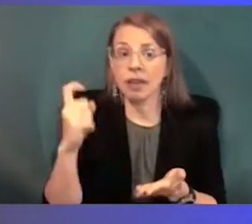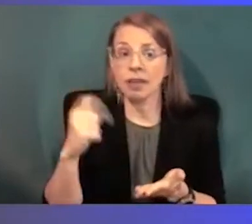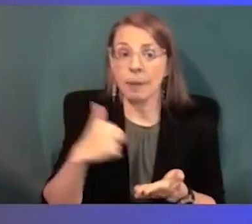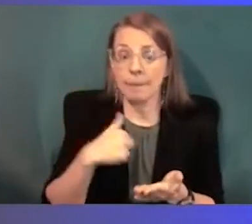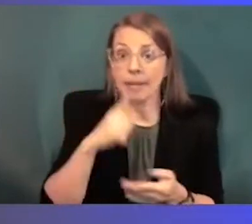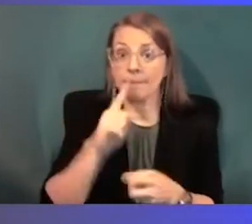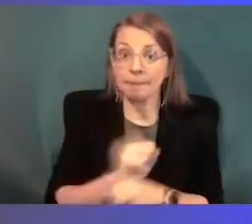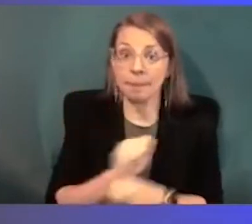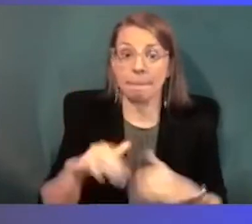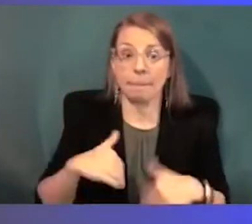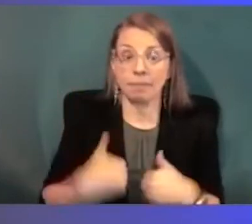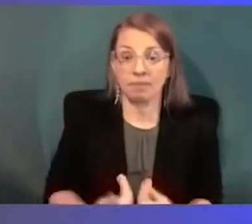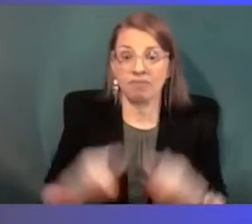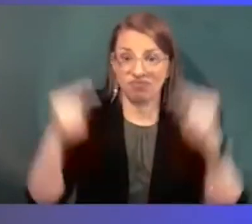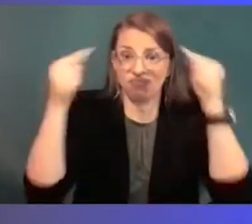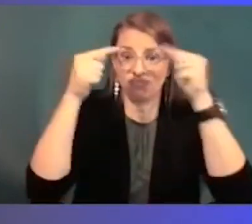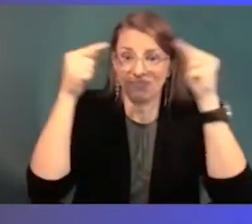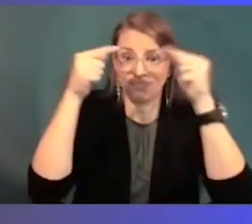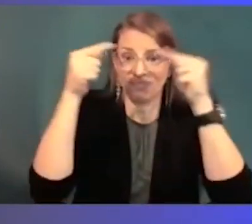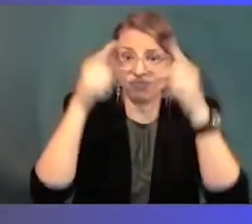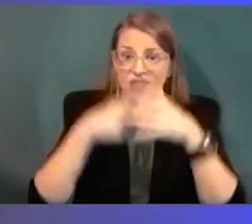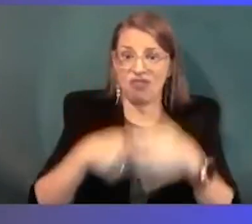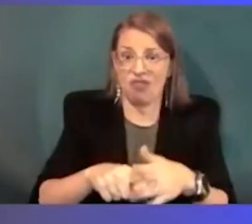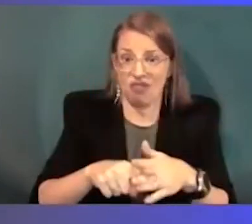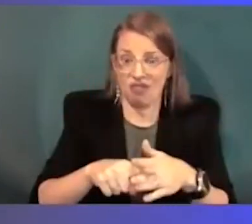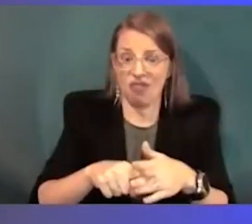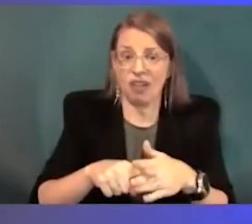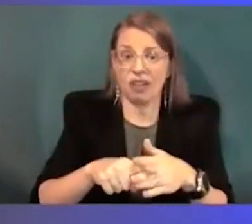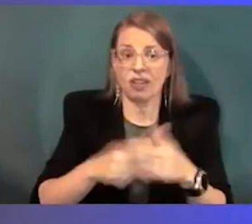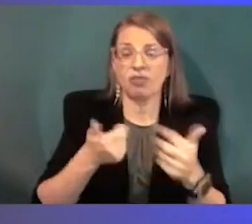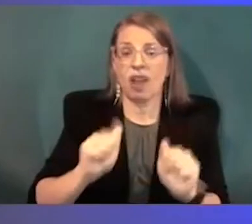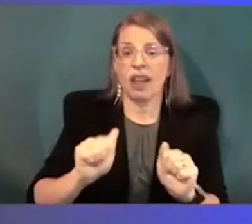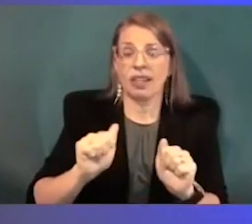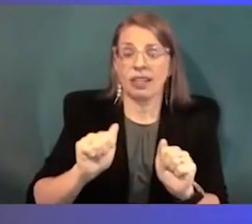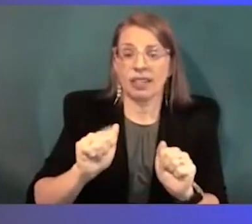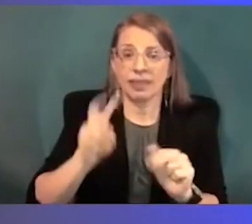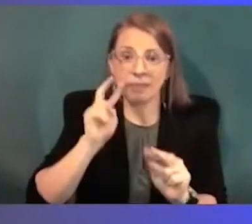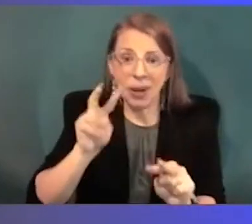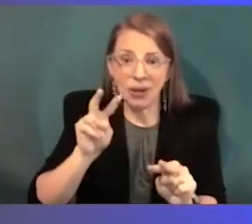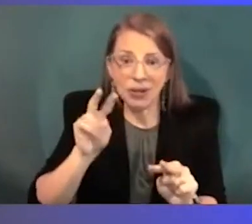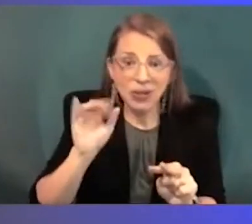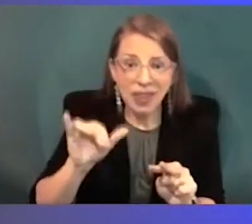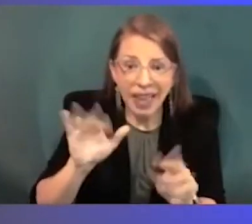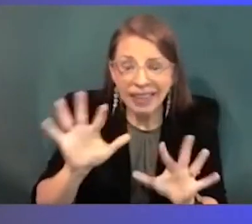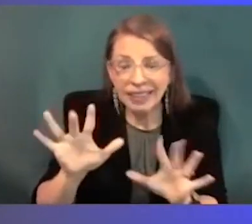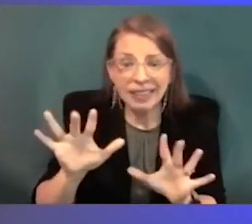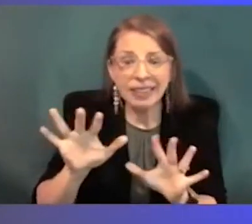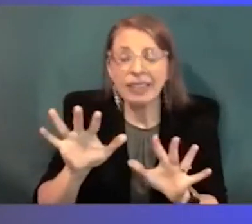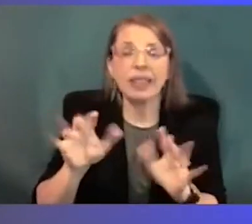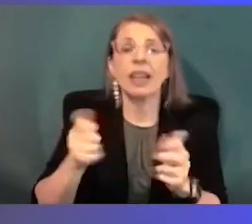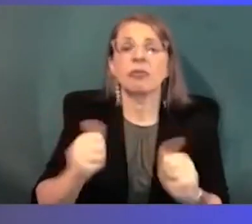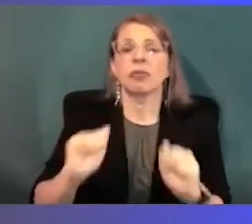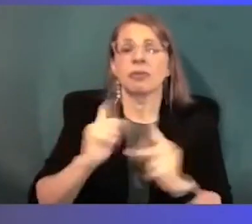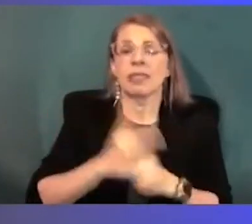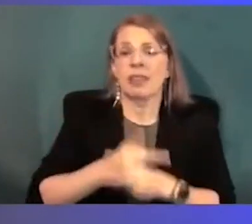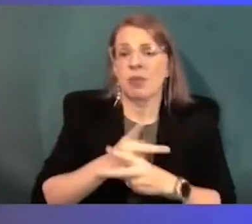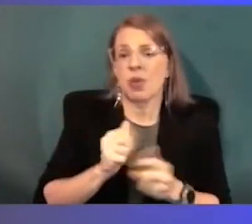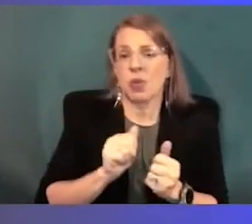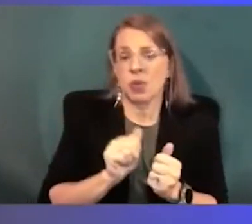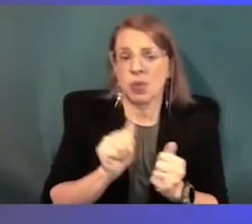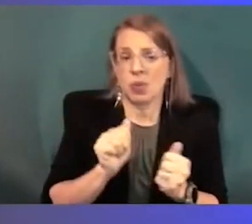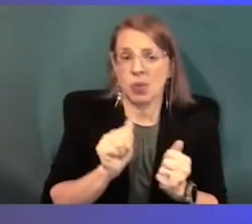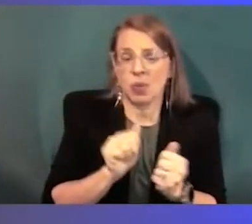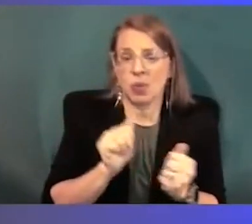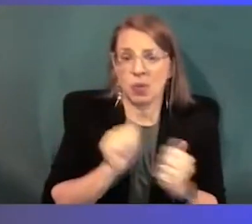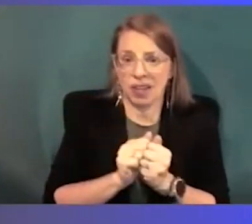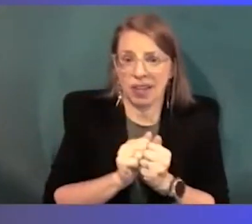start to get headaches and trying to monitor that. So I'm just trying to be real careful with it and just learning my body all over